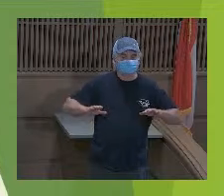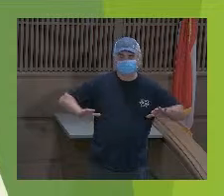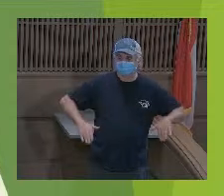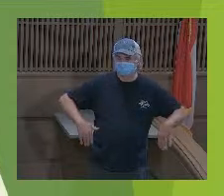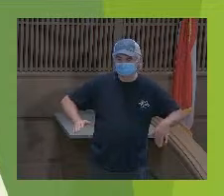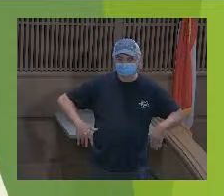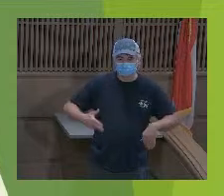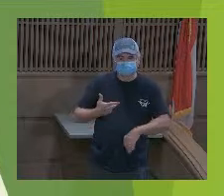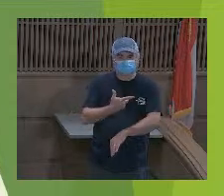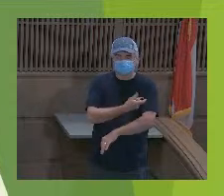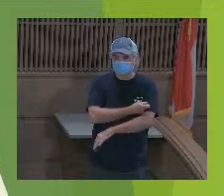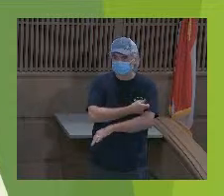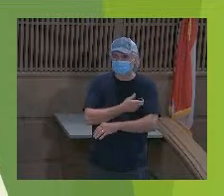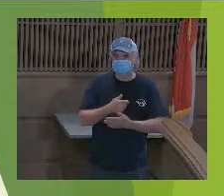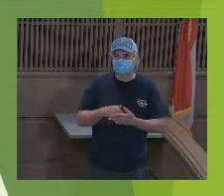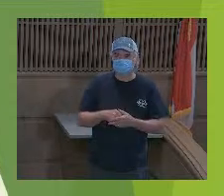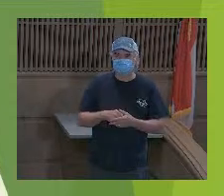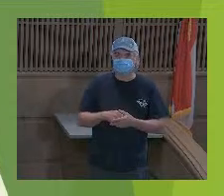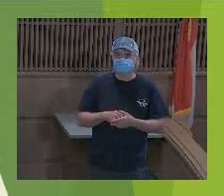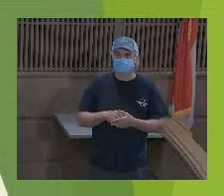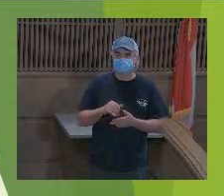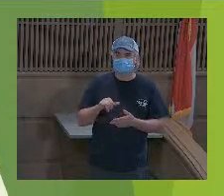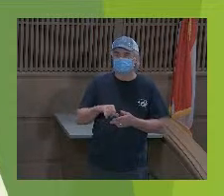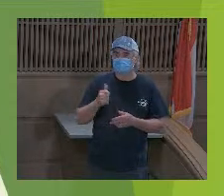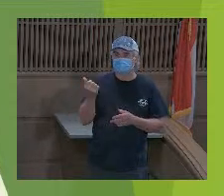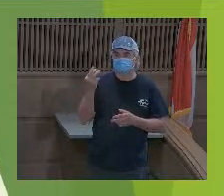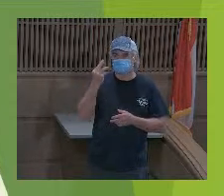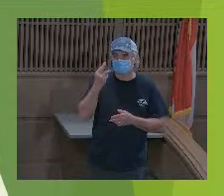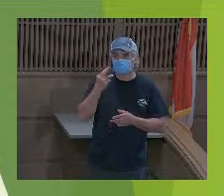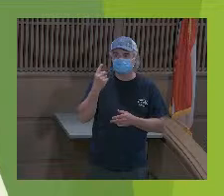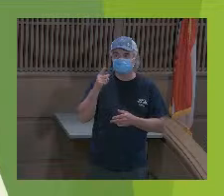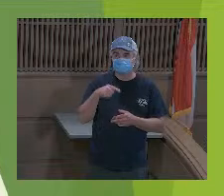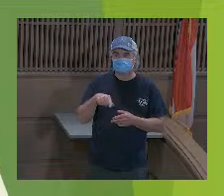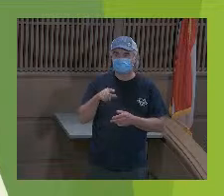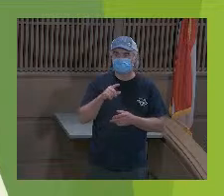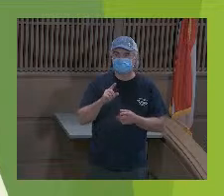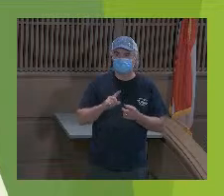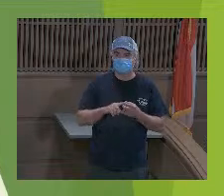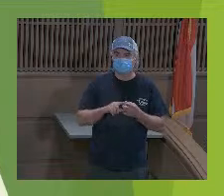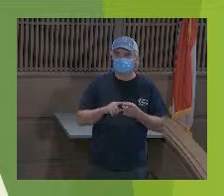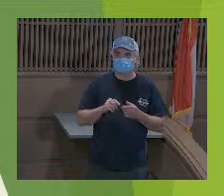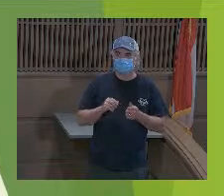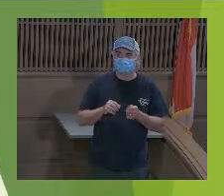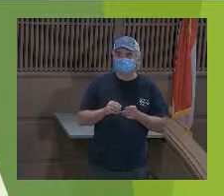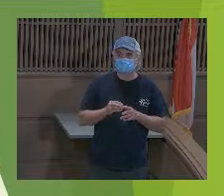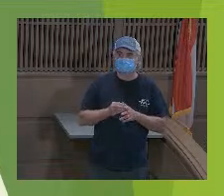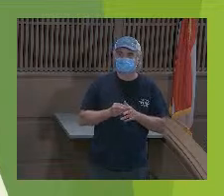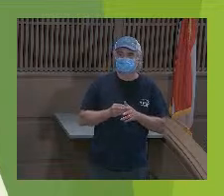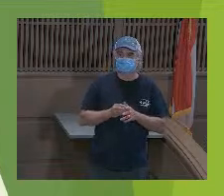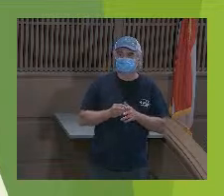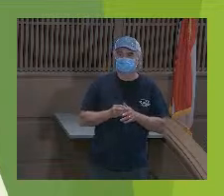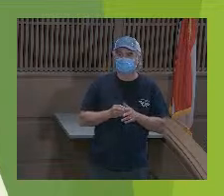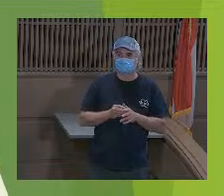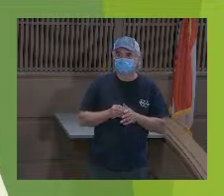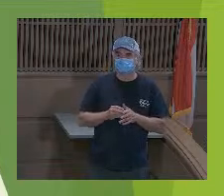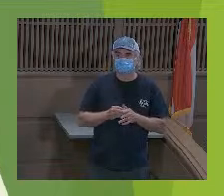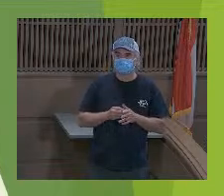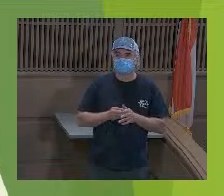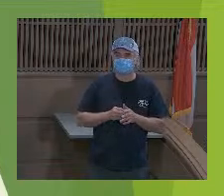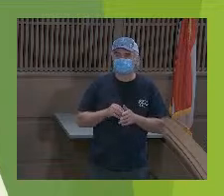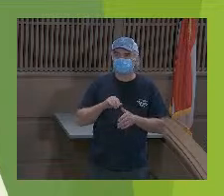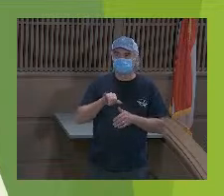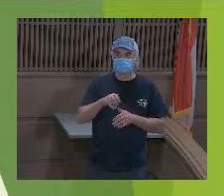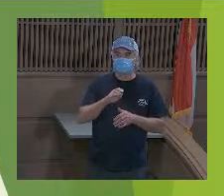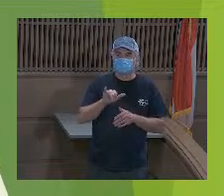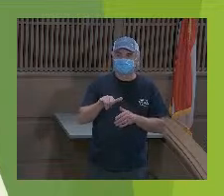That, again, is yet another compelling reason. And here The number of deaths since July 15th